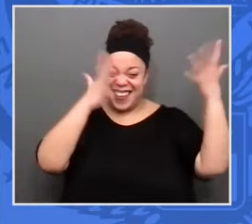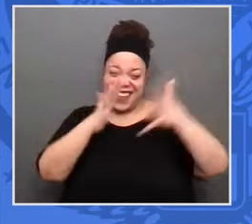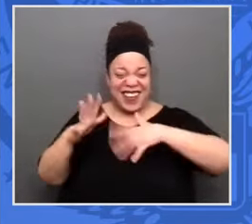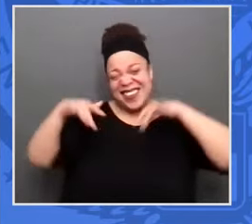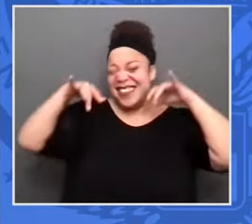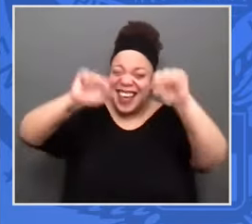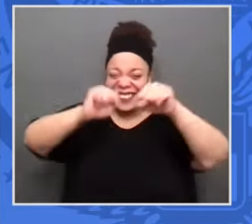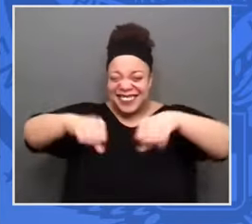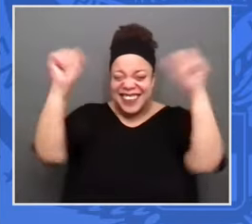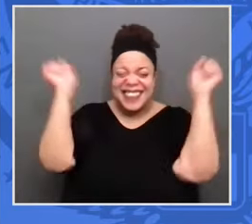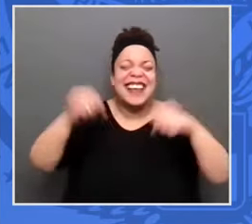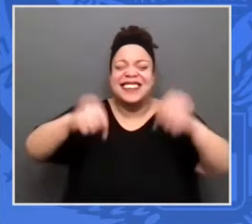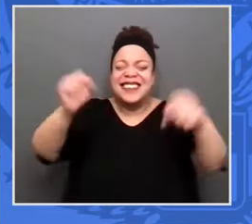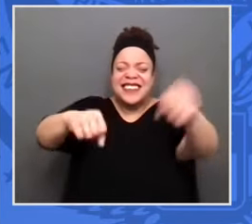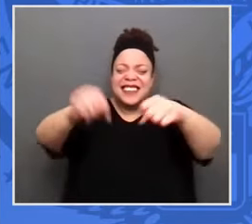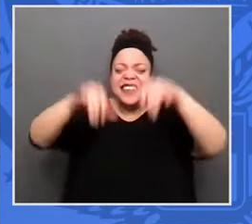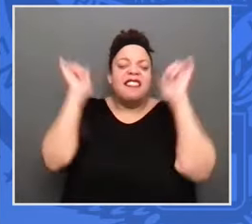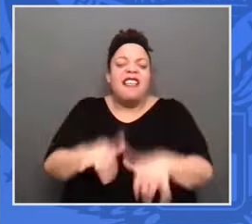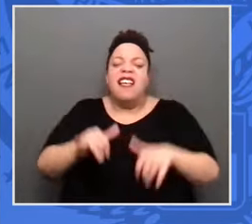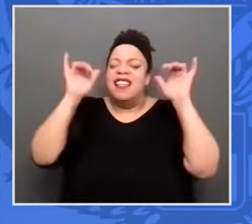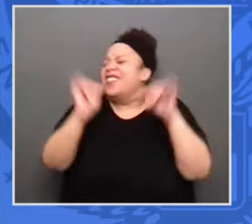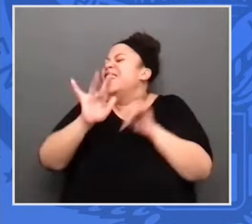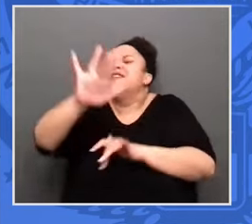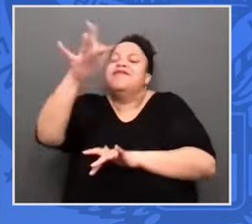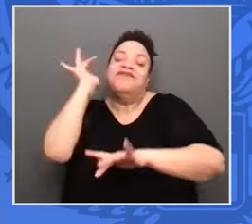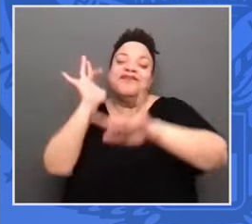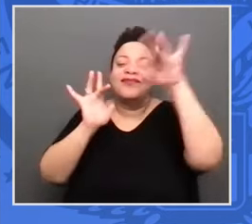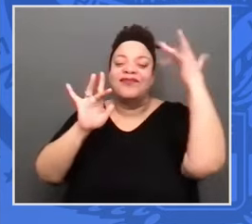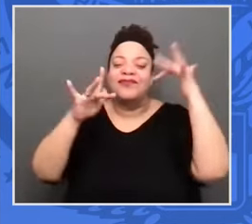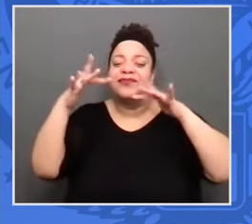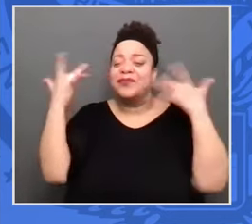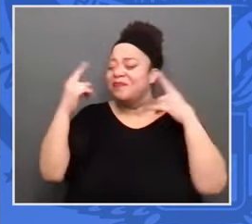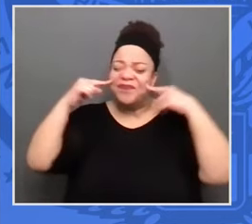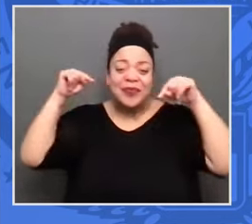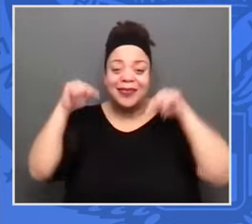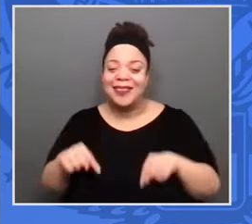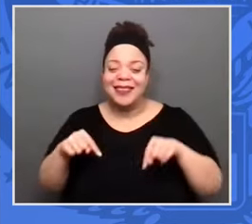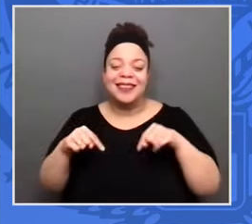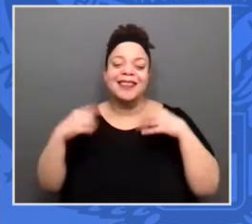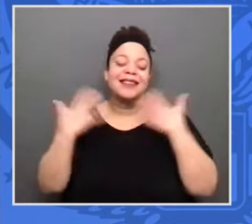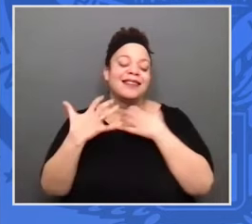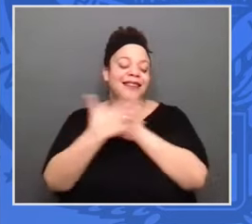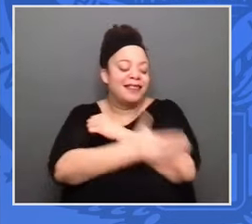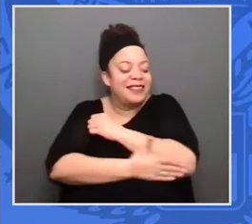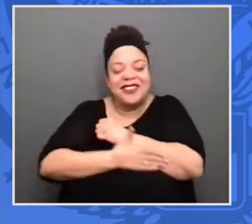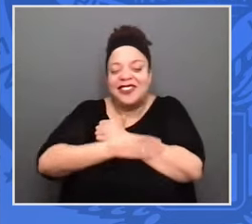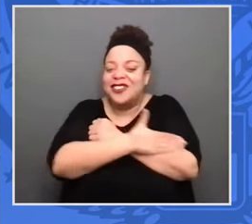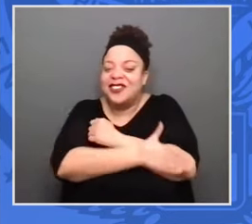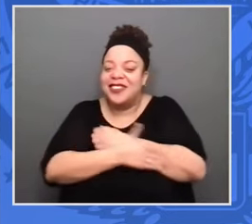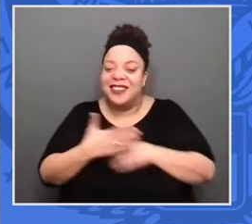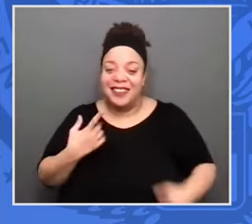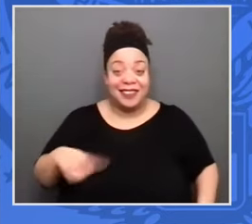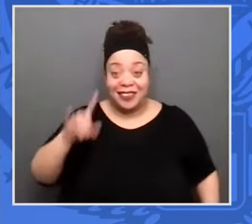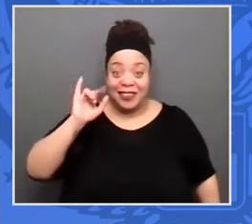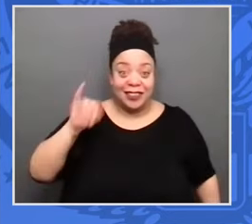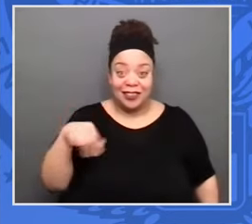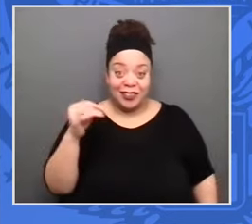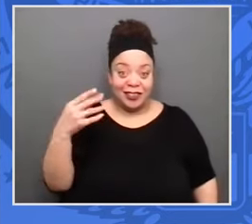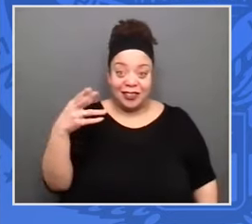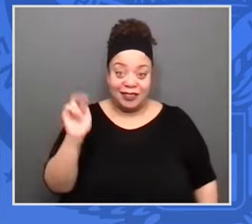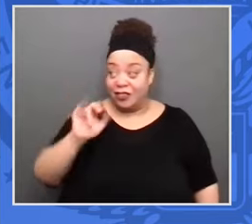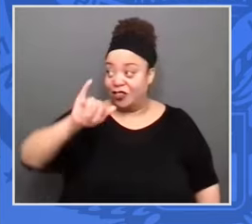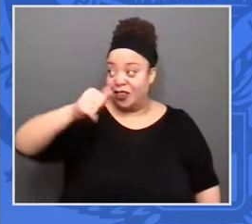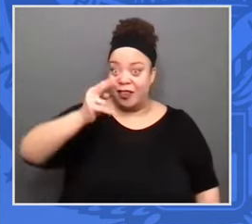Fireworks in the sky over our nation's capital, January 20th, 2021. This has been